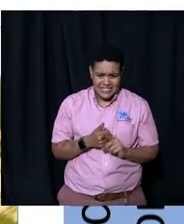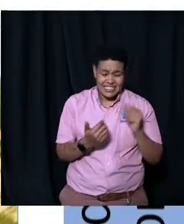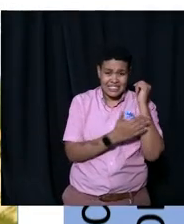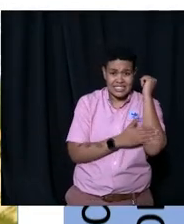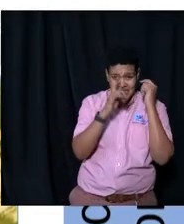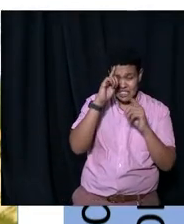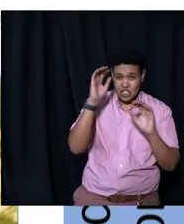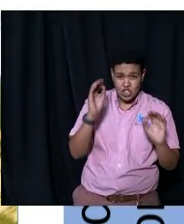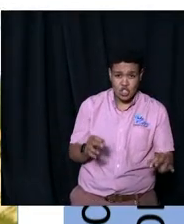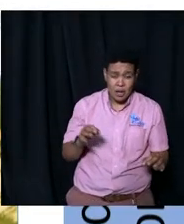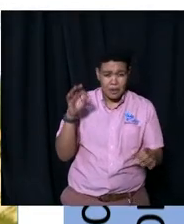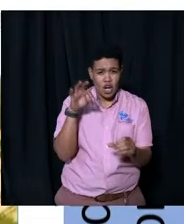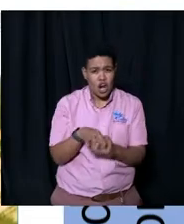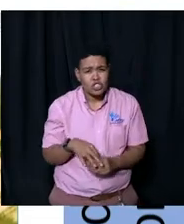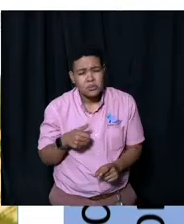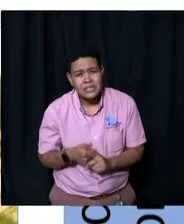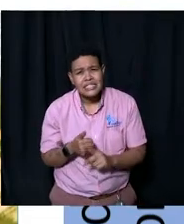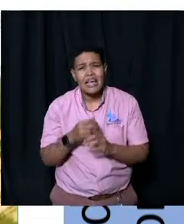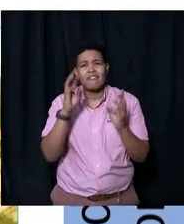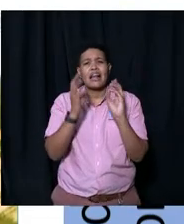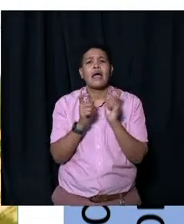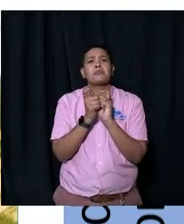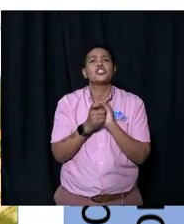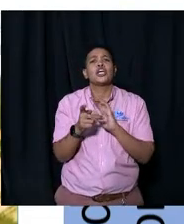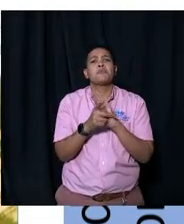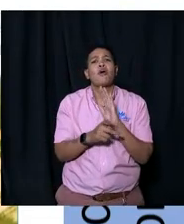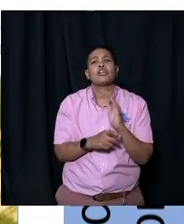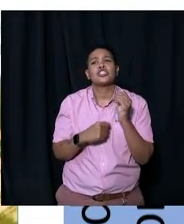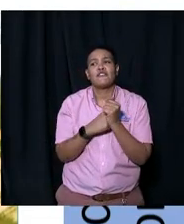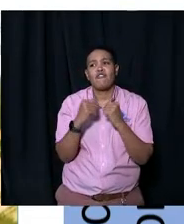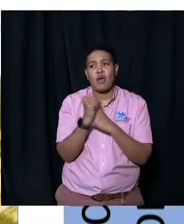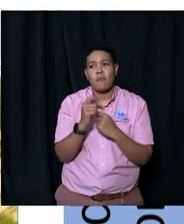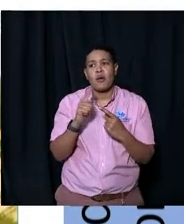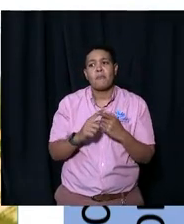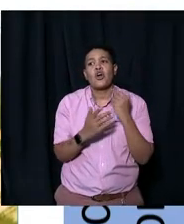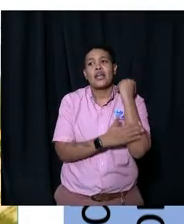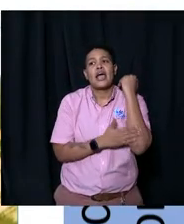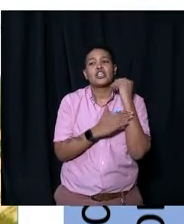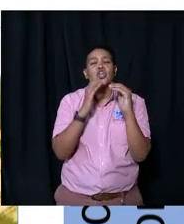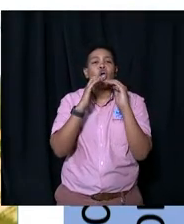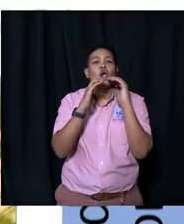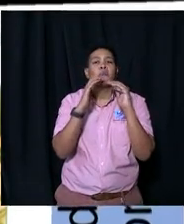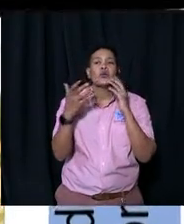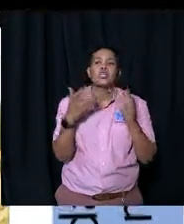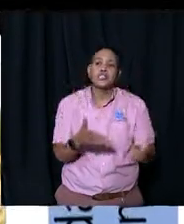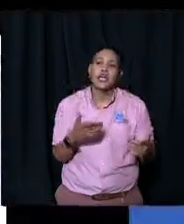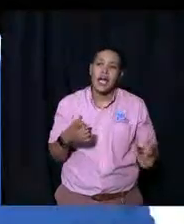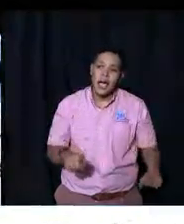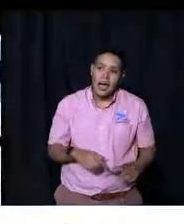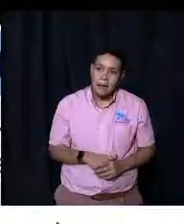Determined Contribution, the Climate Change Policy Framework, and the National Communications.